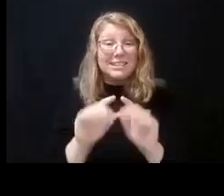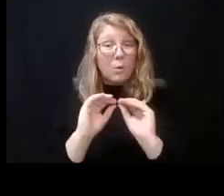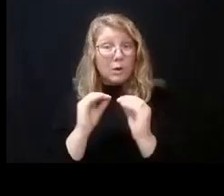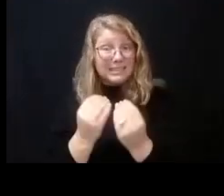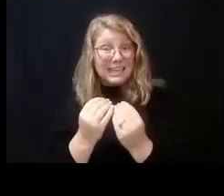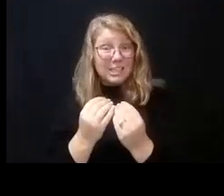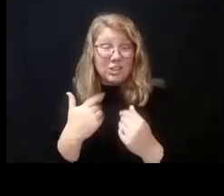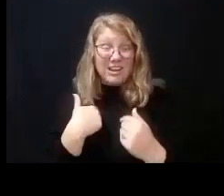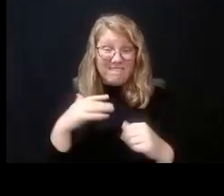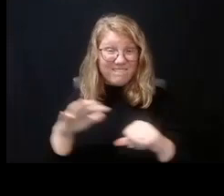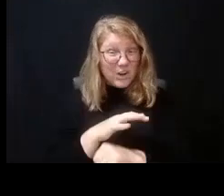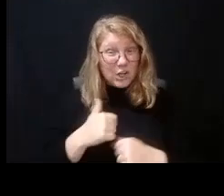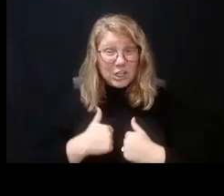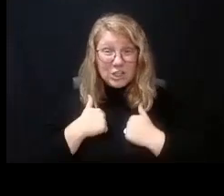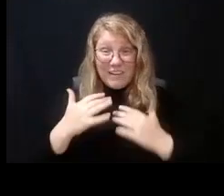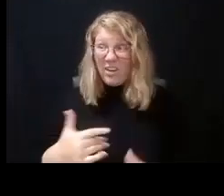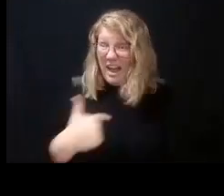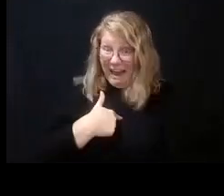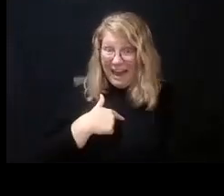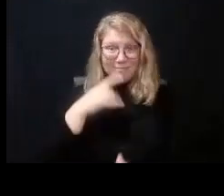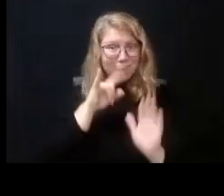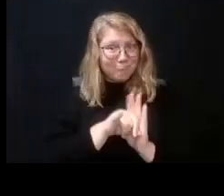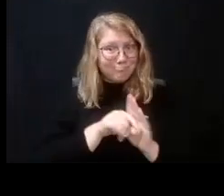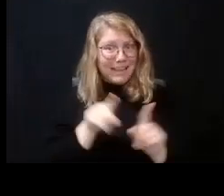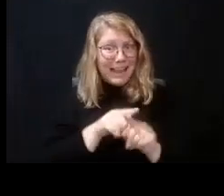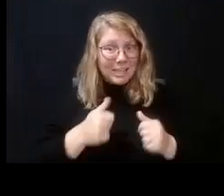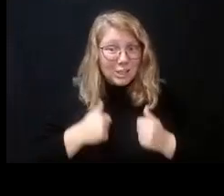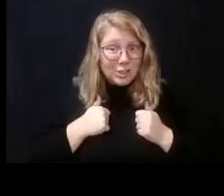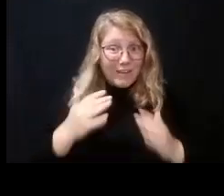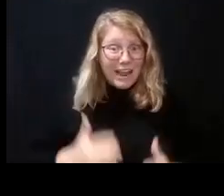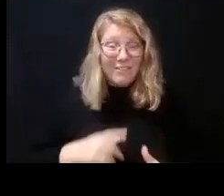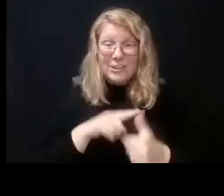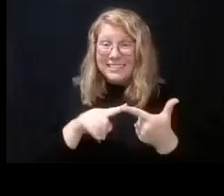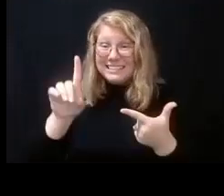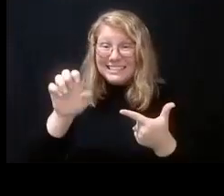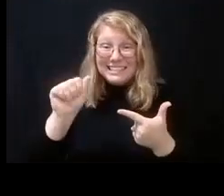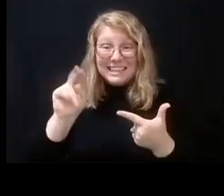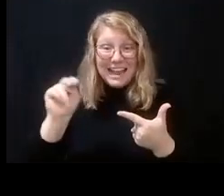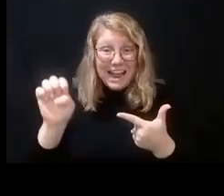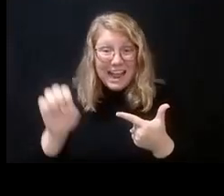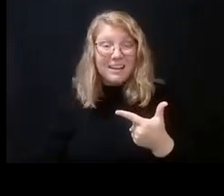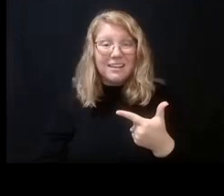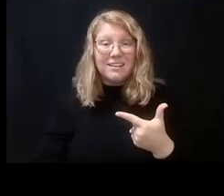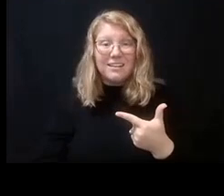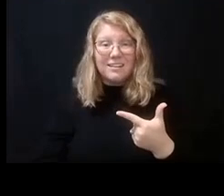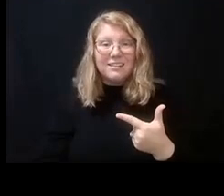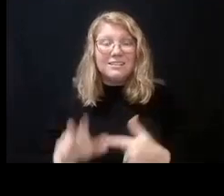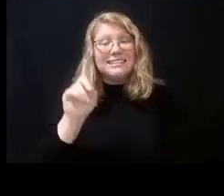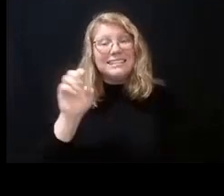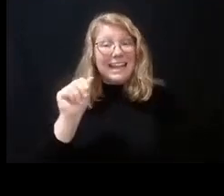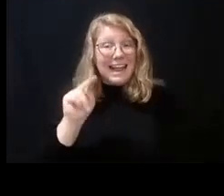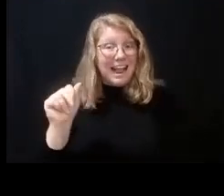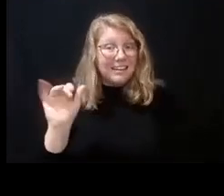that's full of survivors, I identify as a survivor. Diane shared too. And I'm, a lot of people working